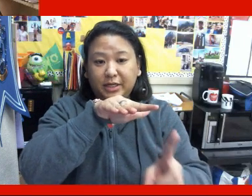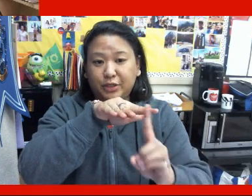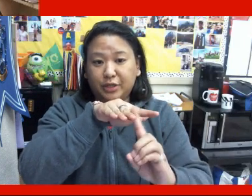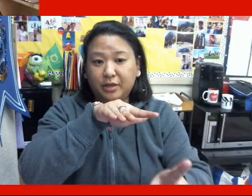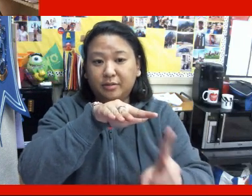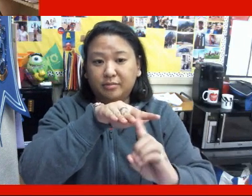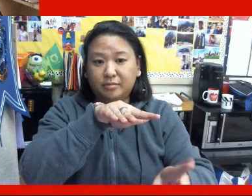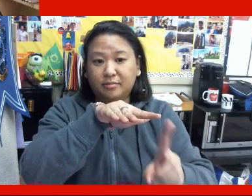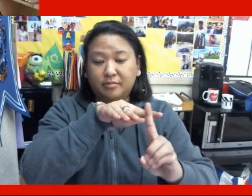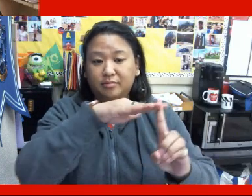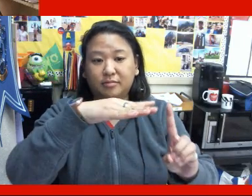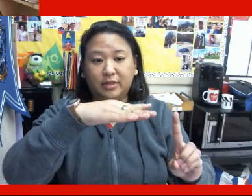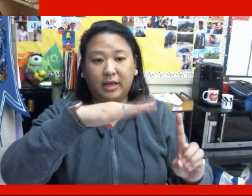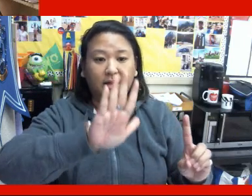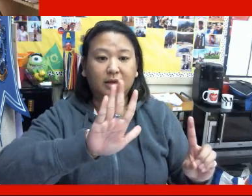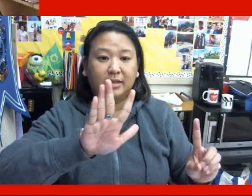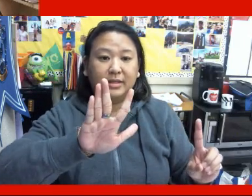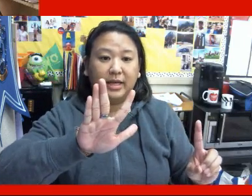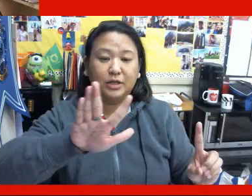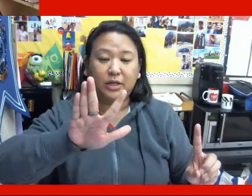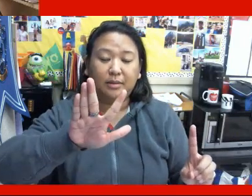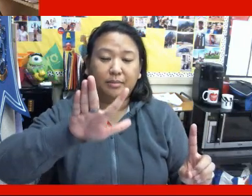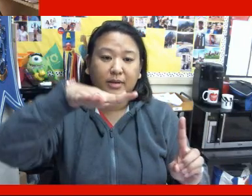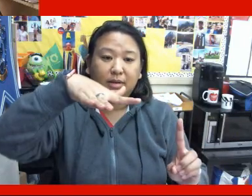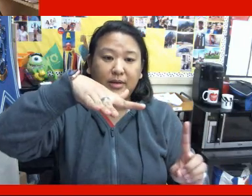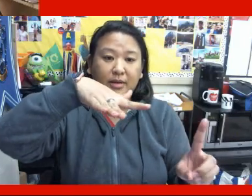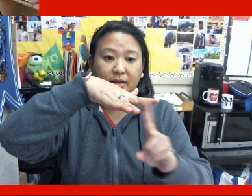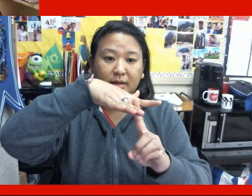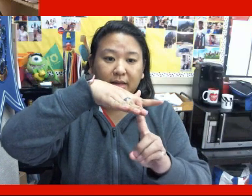Mr. Dichter, okay, this hand shape,